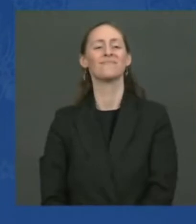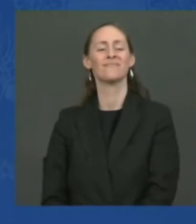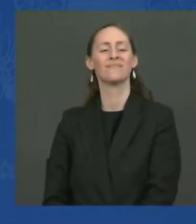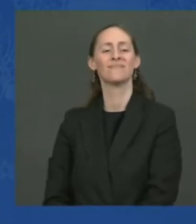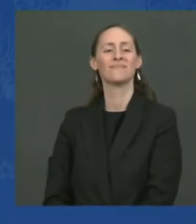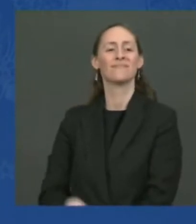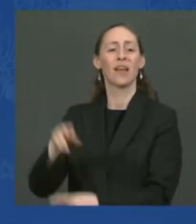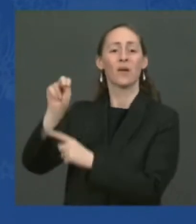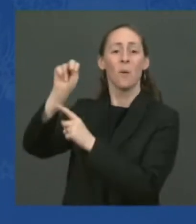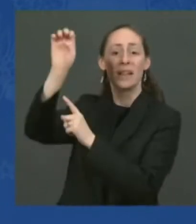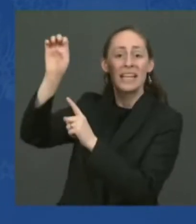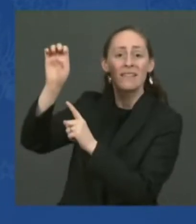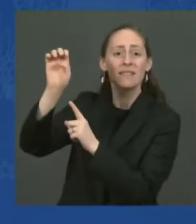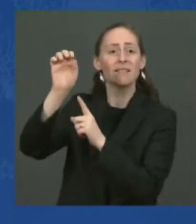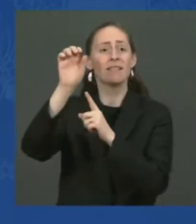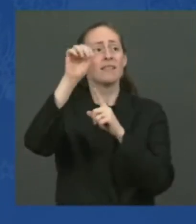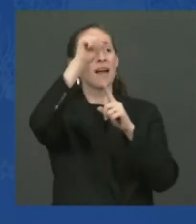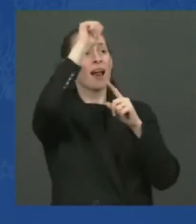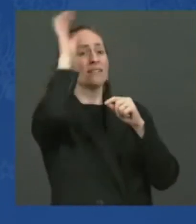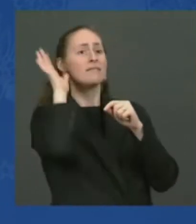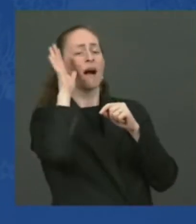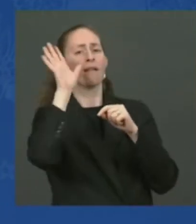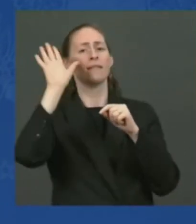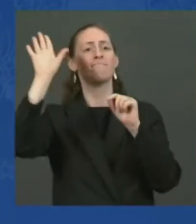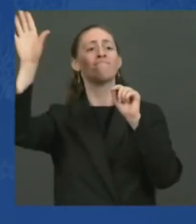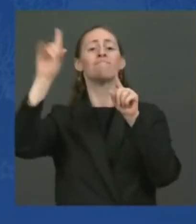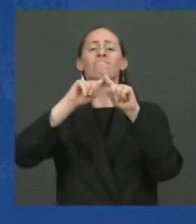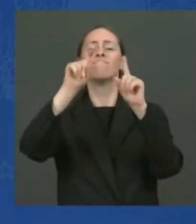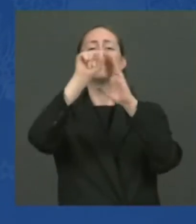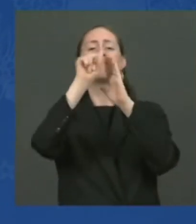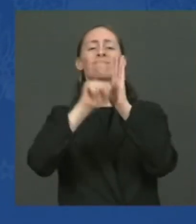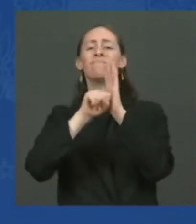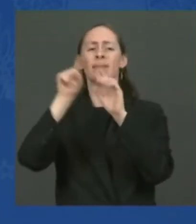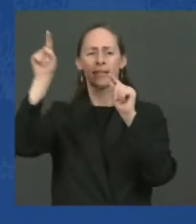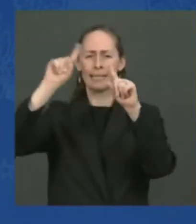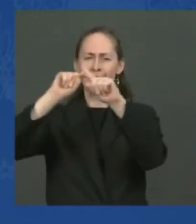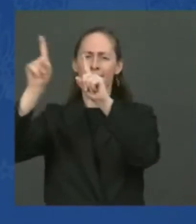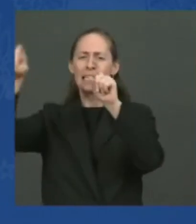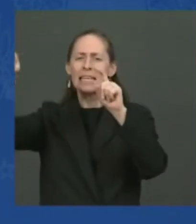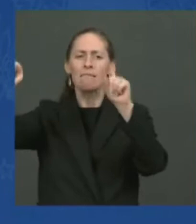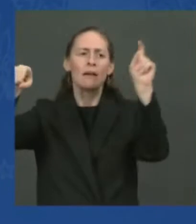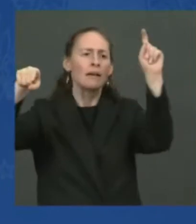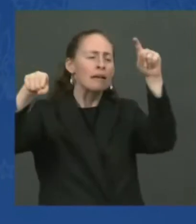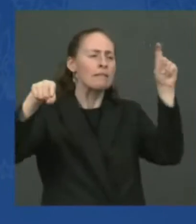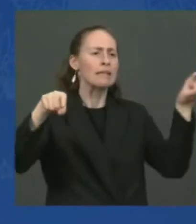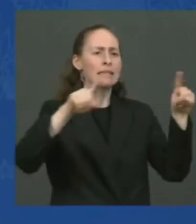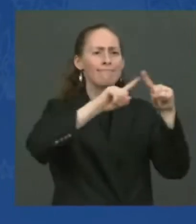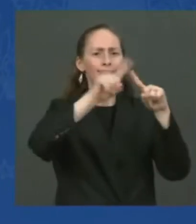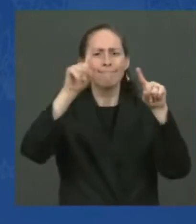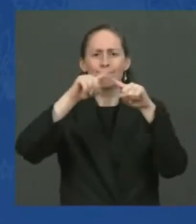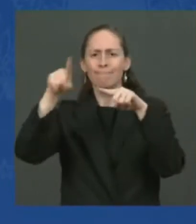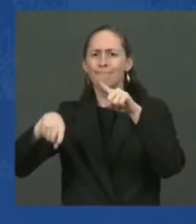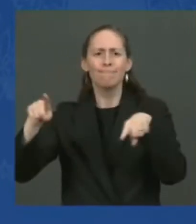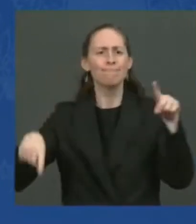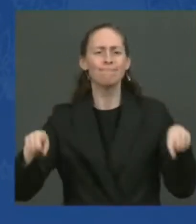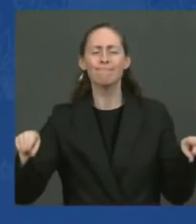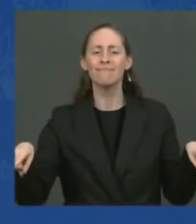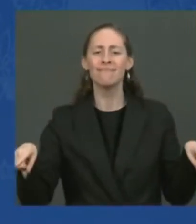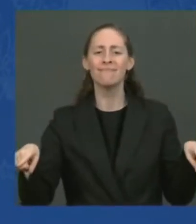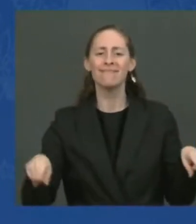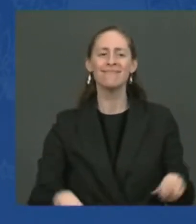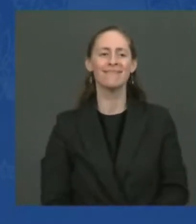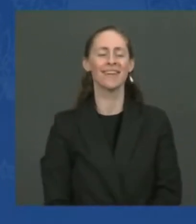unique needs, were ably represented by Senators Shaheen, Collins, and Murkowski, the wonder women of our